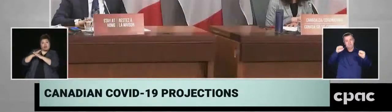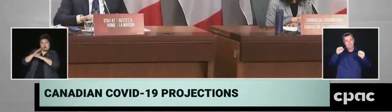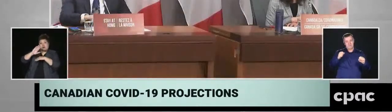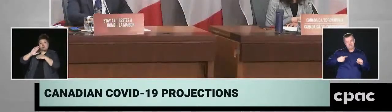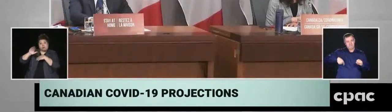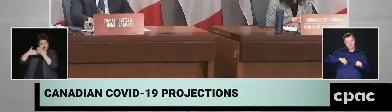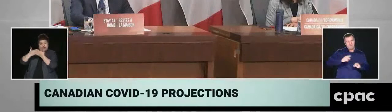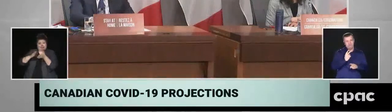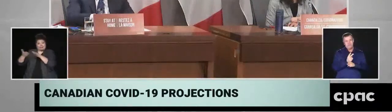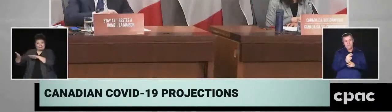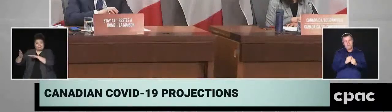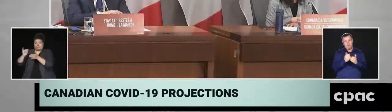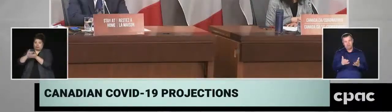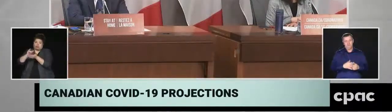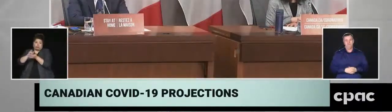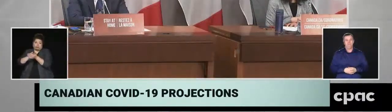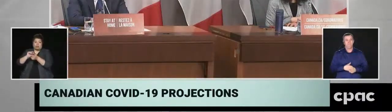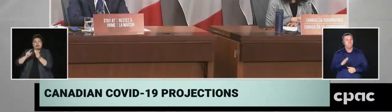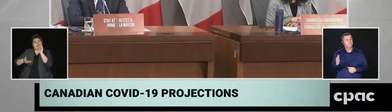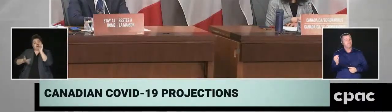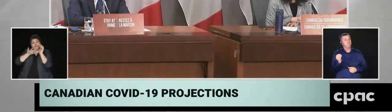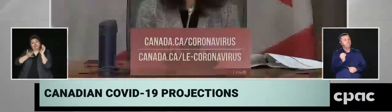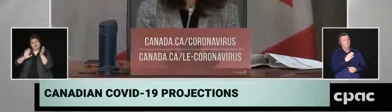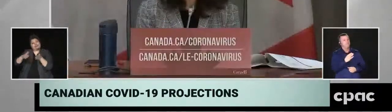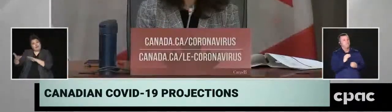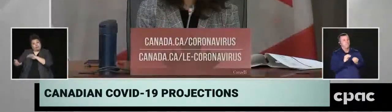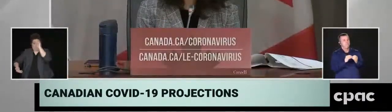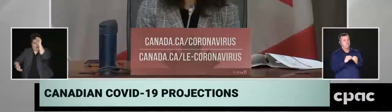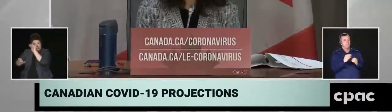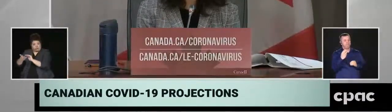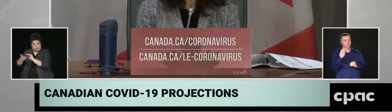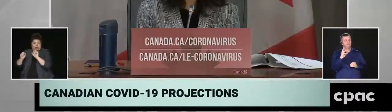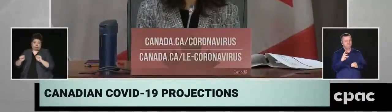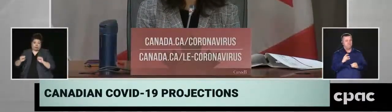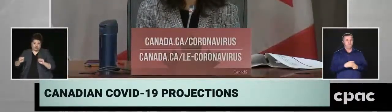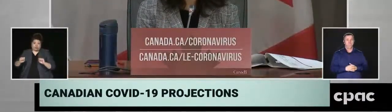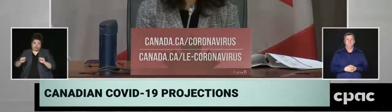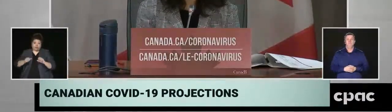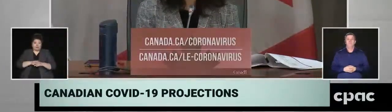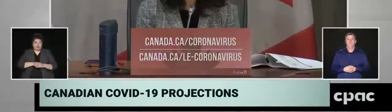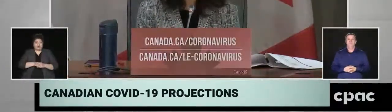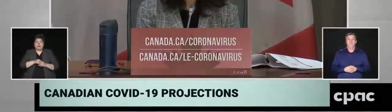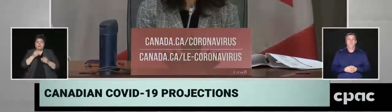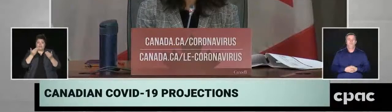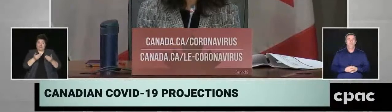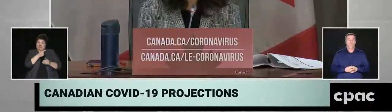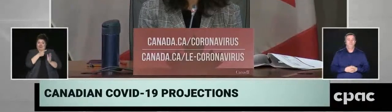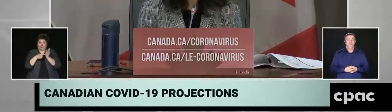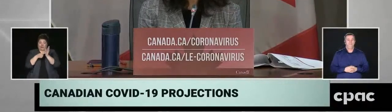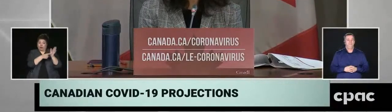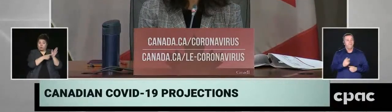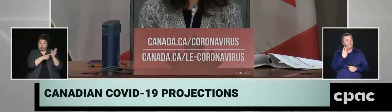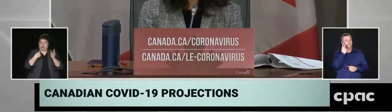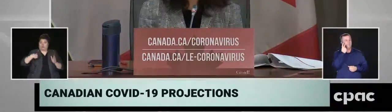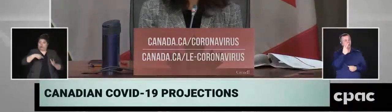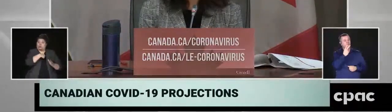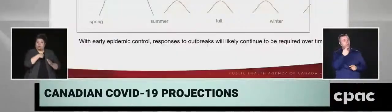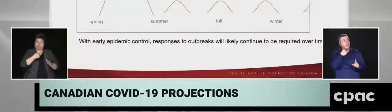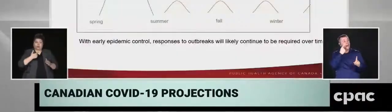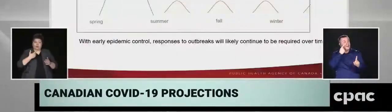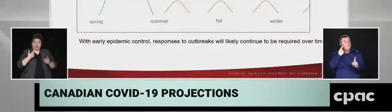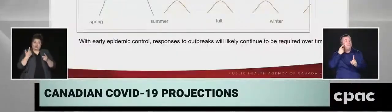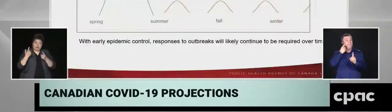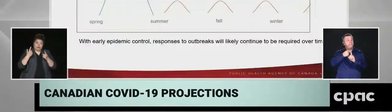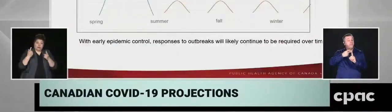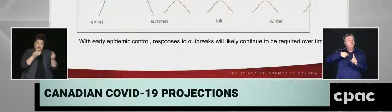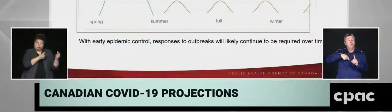To slide 16. This shows our collective ambition across Canada, which is to